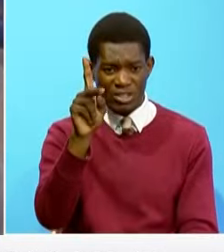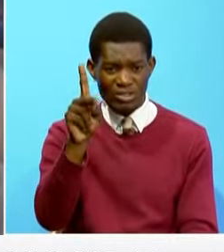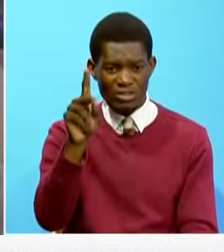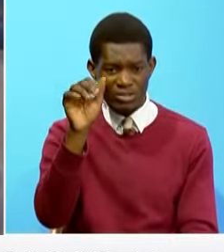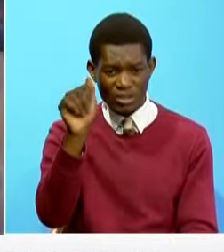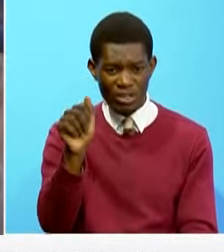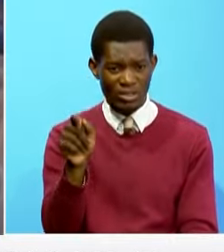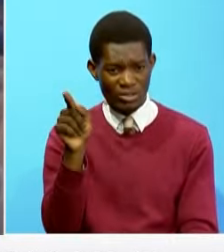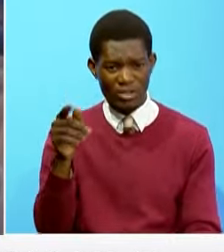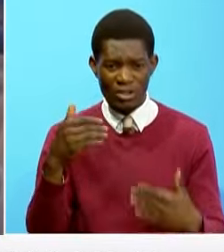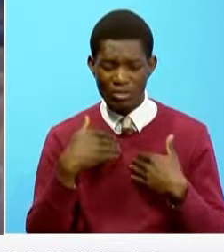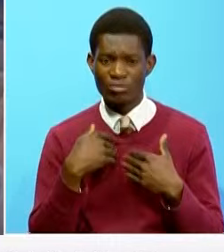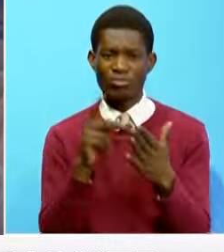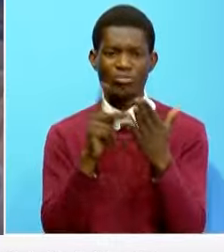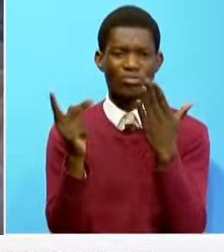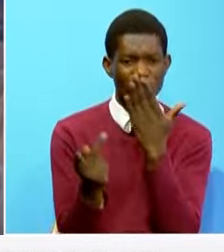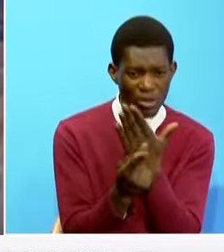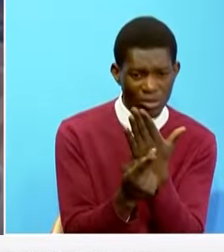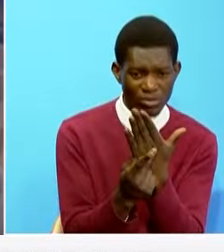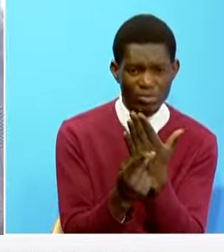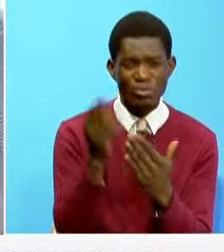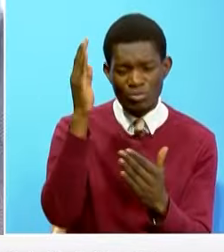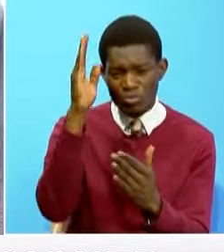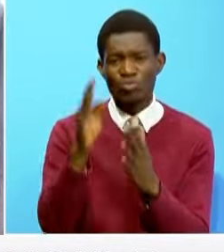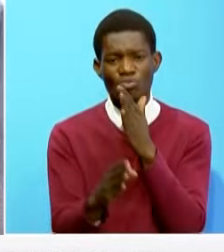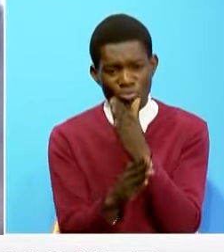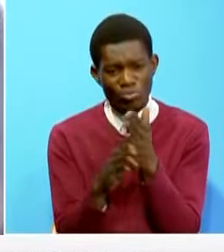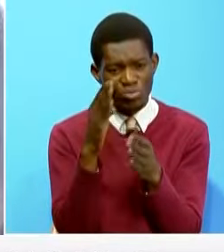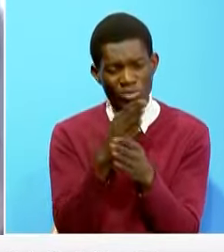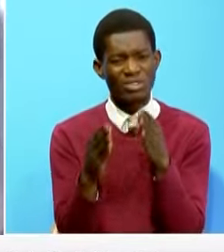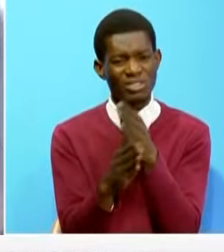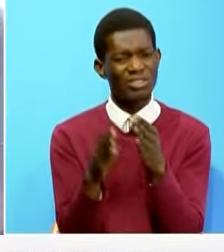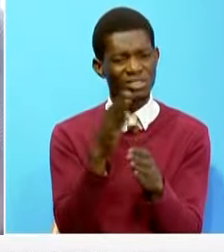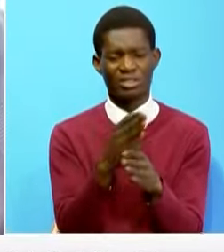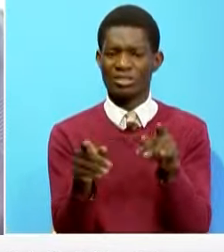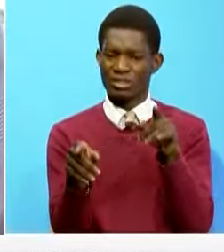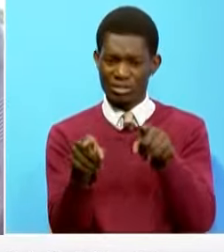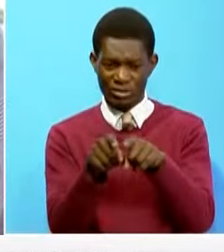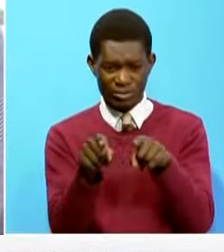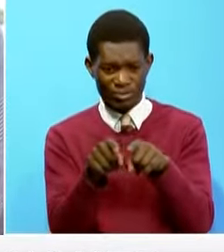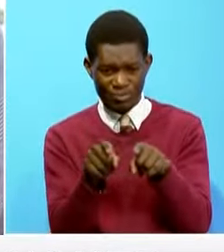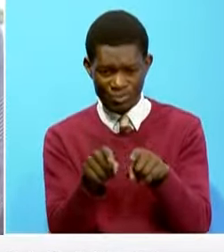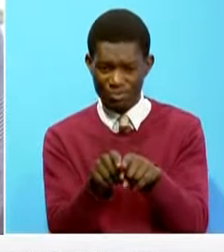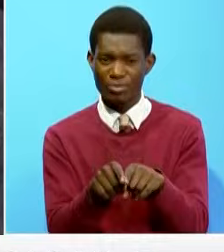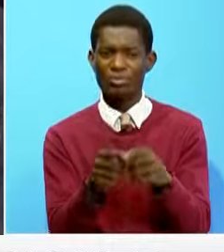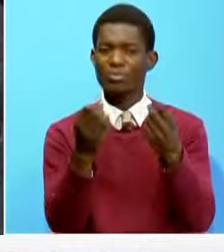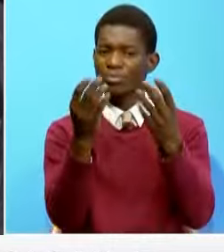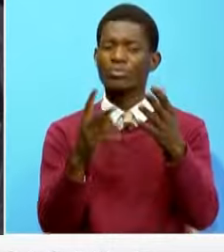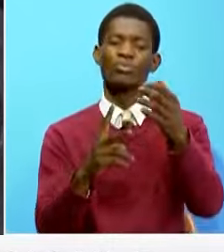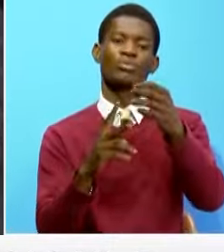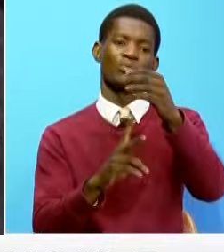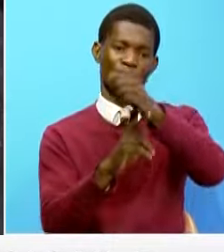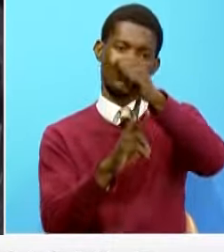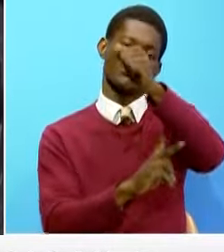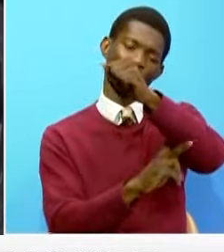program under which it will construct and install 131 Akro bridges in